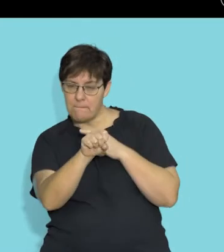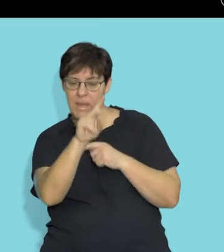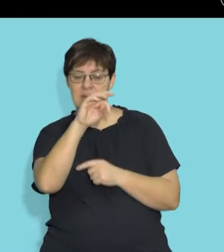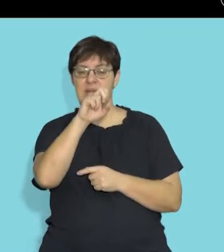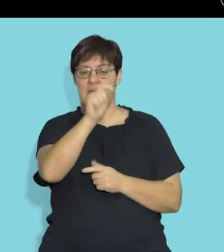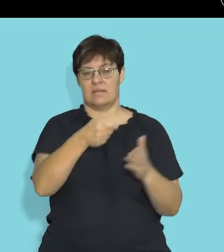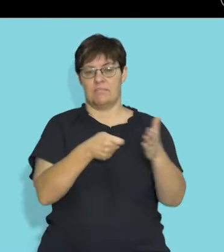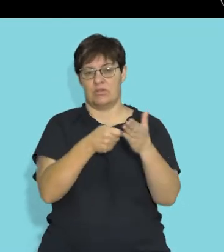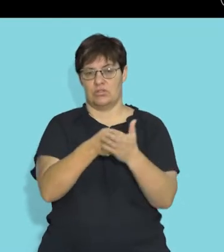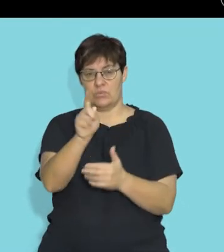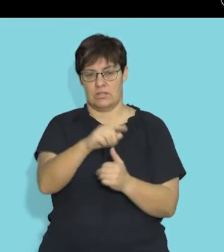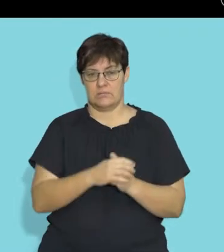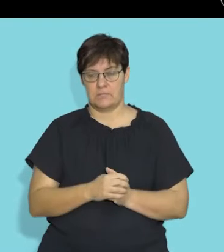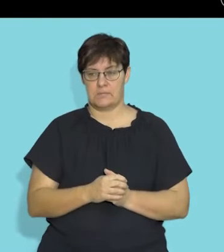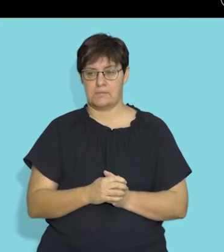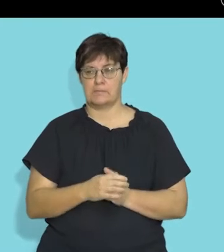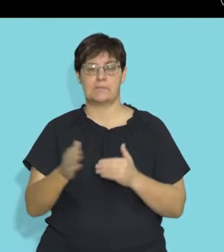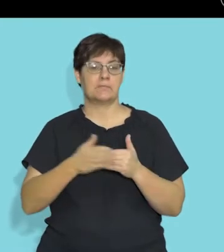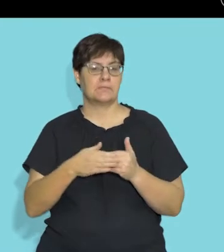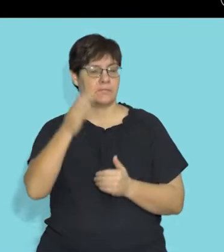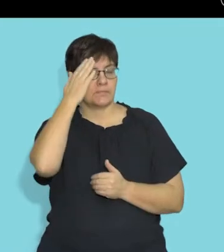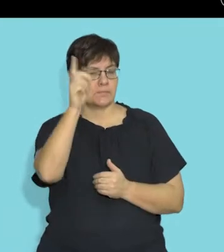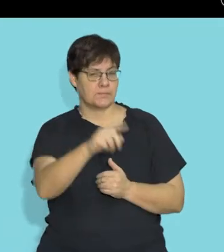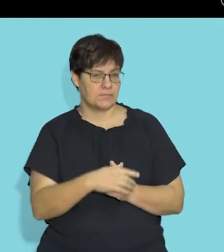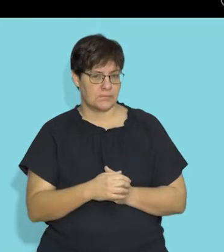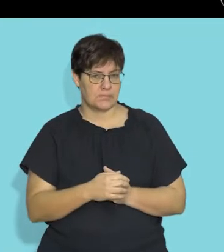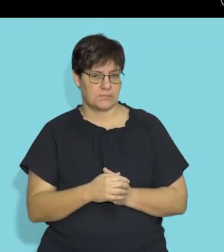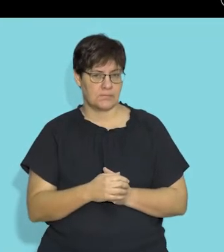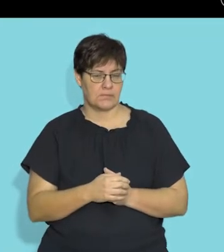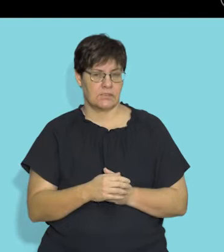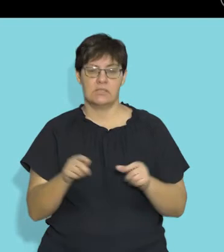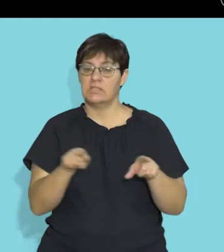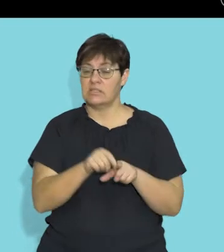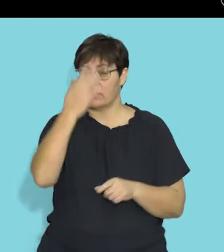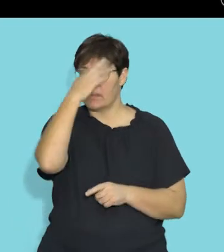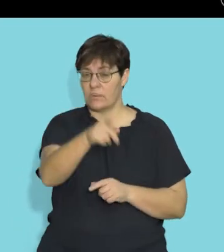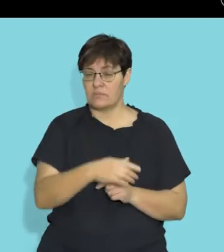net purchases. Right. What else do we know? We also know that